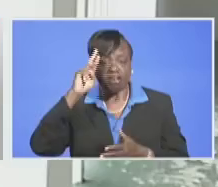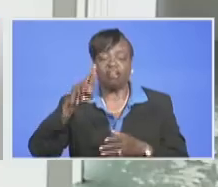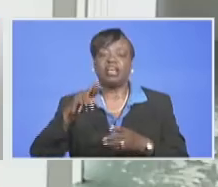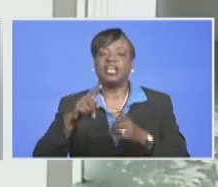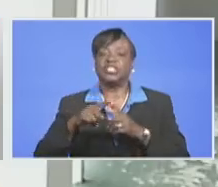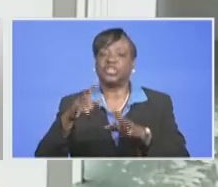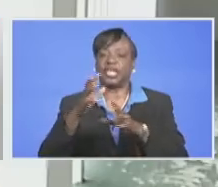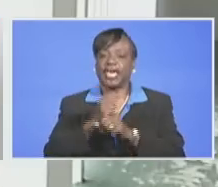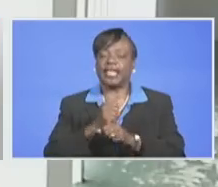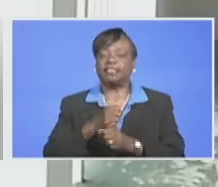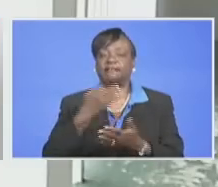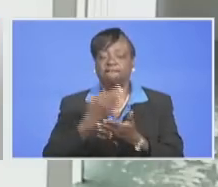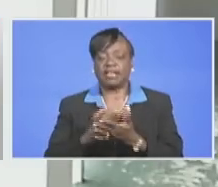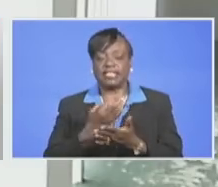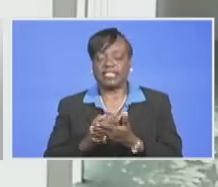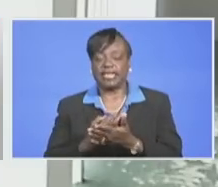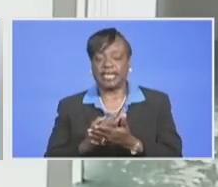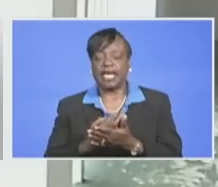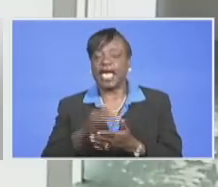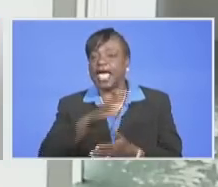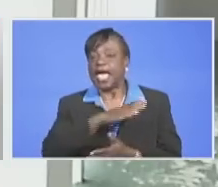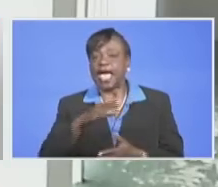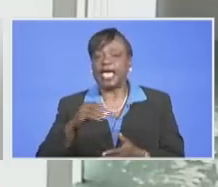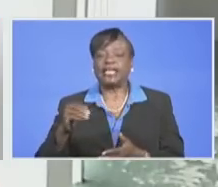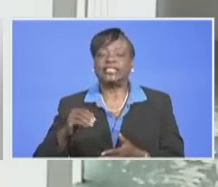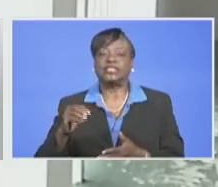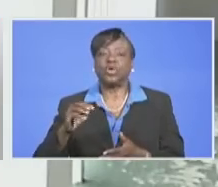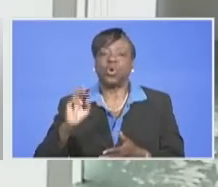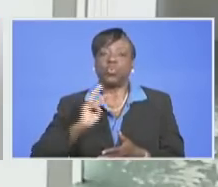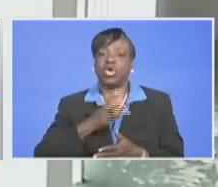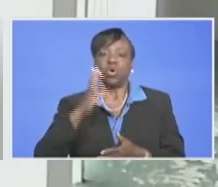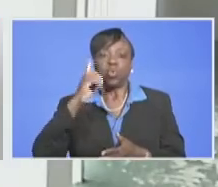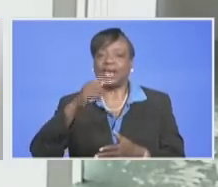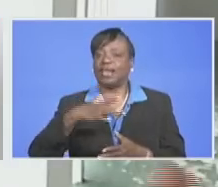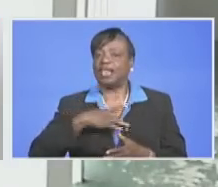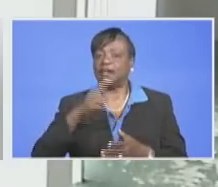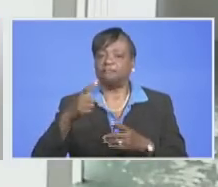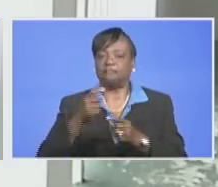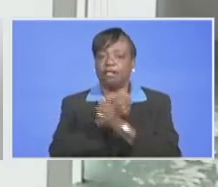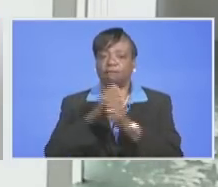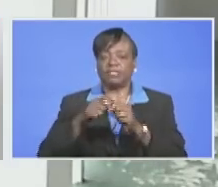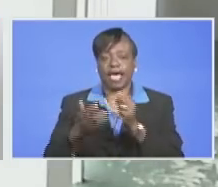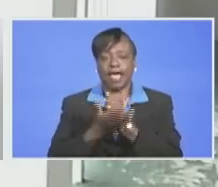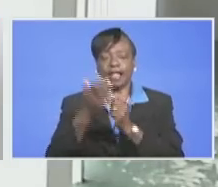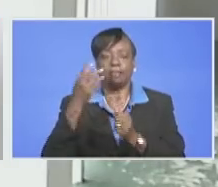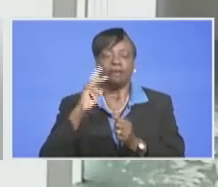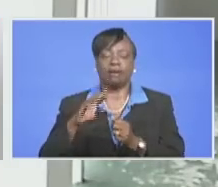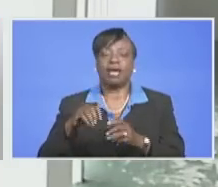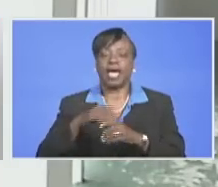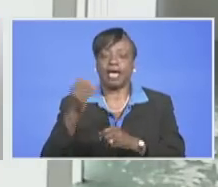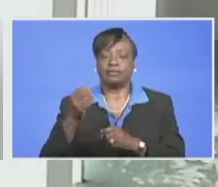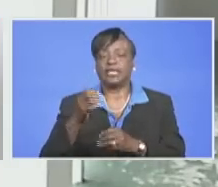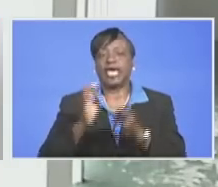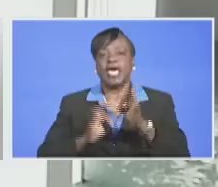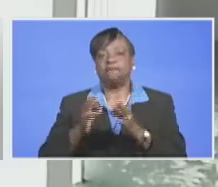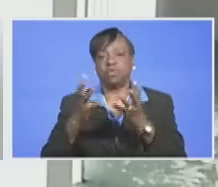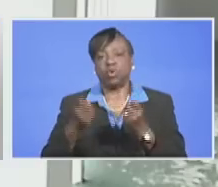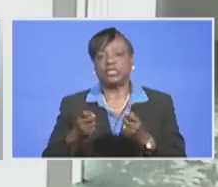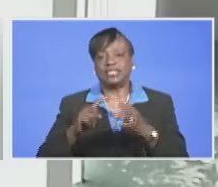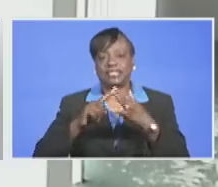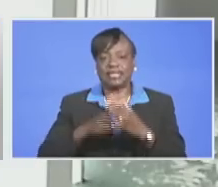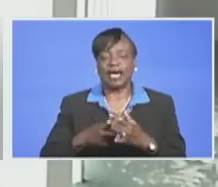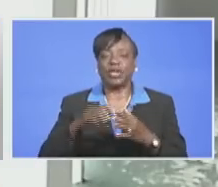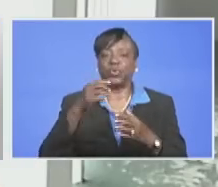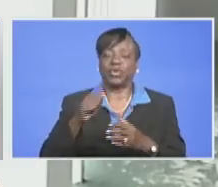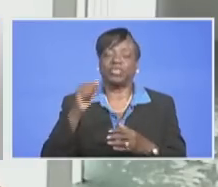this can help her out. And we would love for this to have tennis back in the Olympics. And if we have to start now with female being in the Olympics, then we're